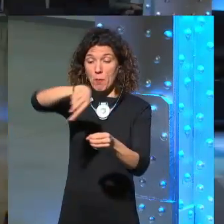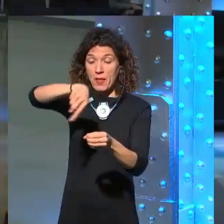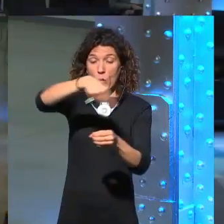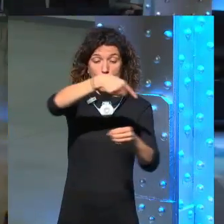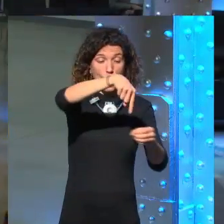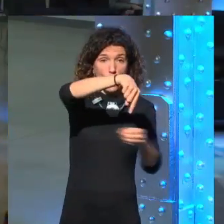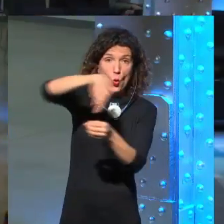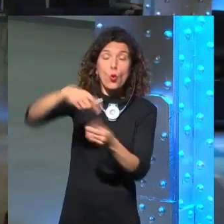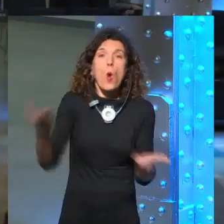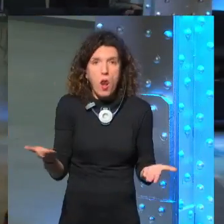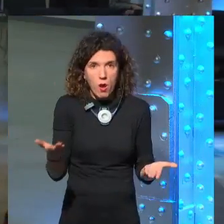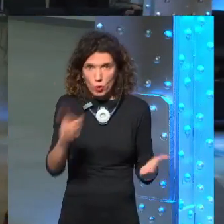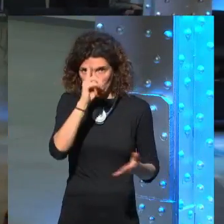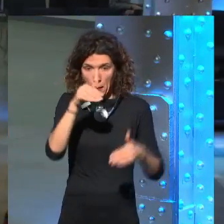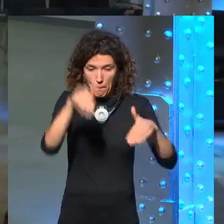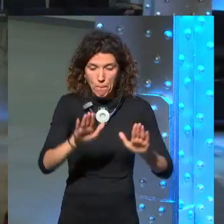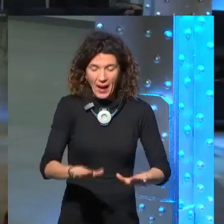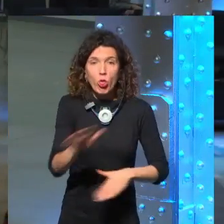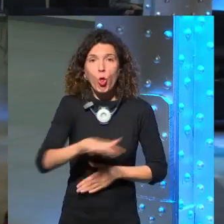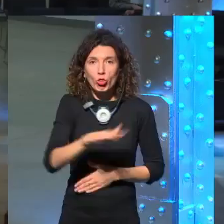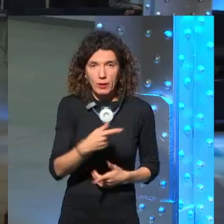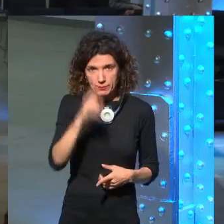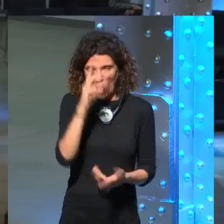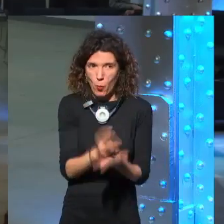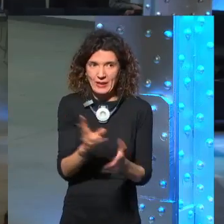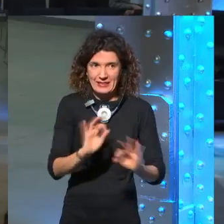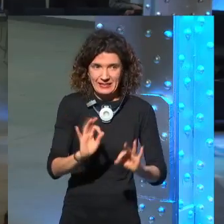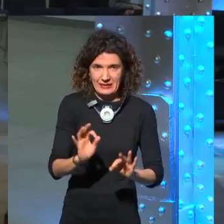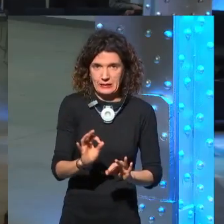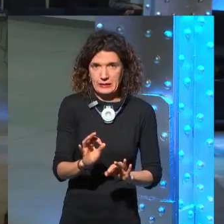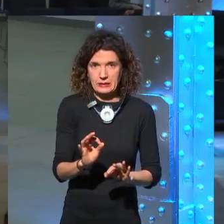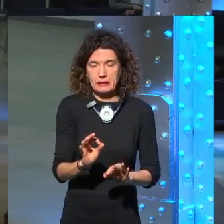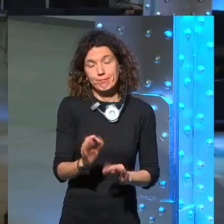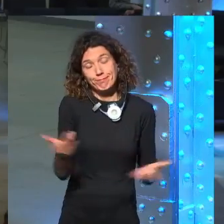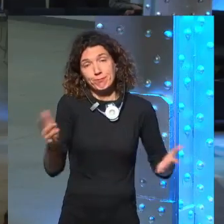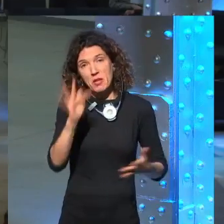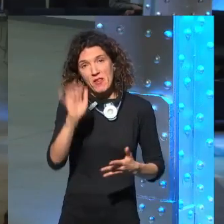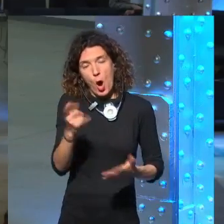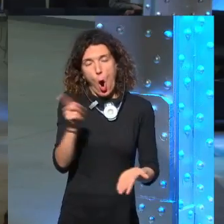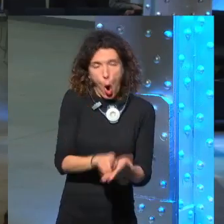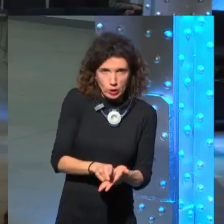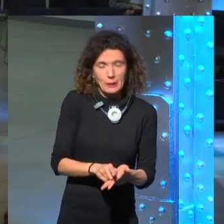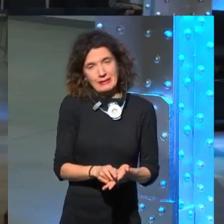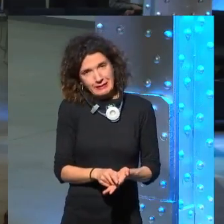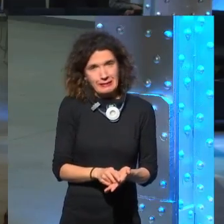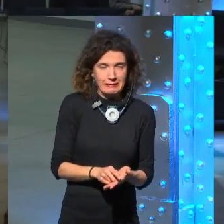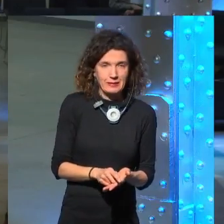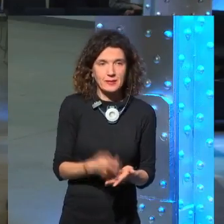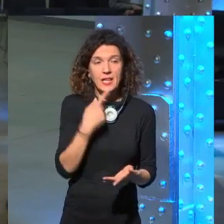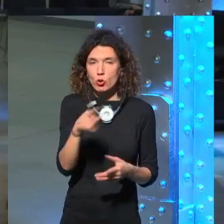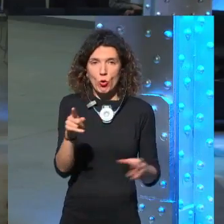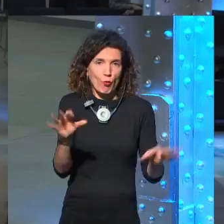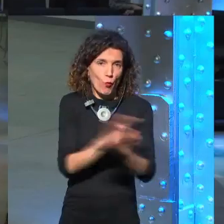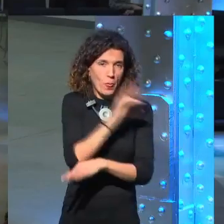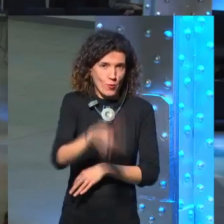says, no way, make a bet. Oh dear, that's my faith tested again. So this thing's always right as well. So this